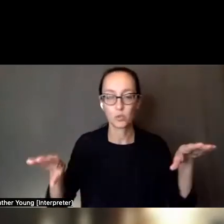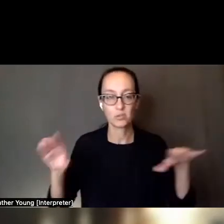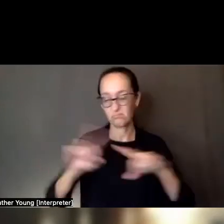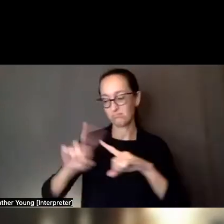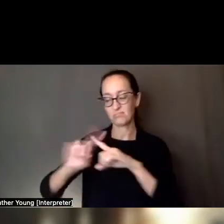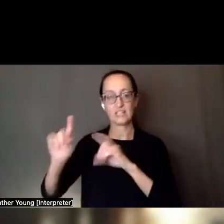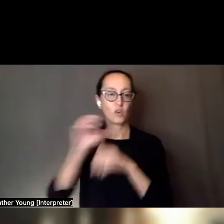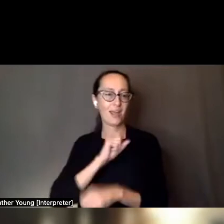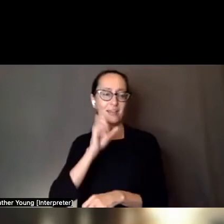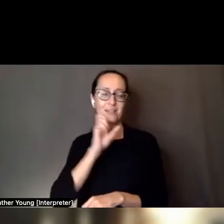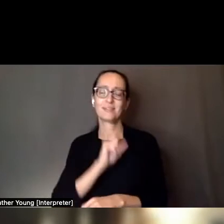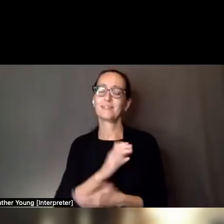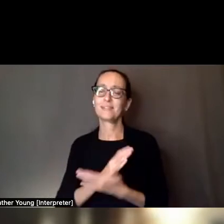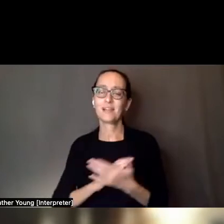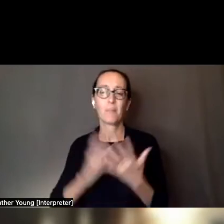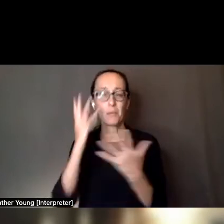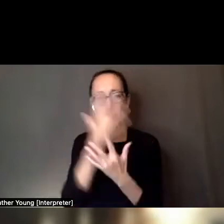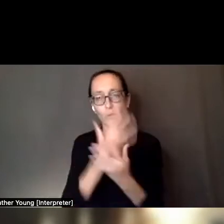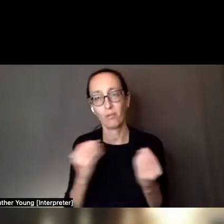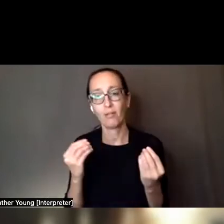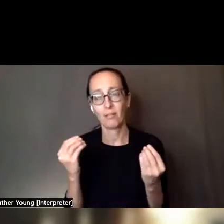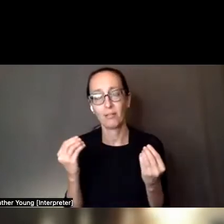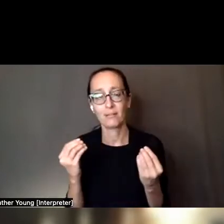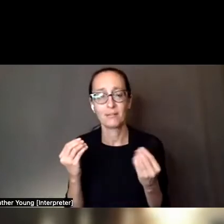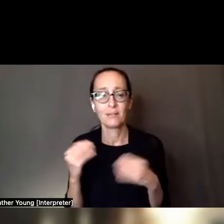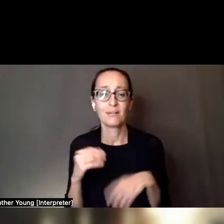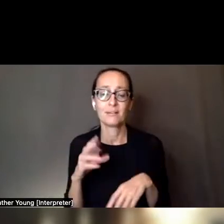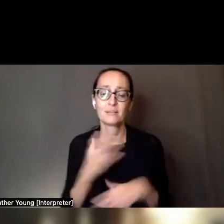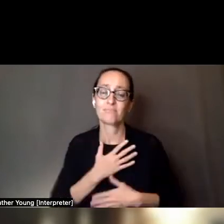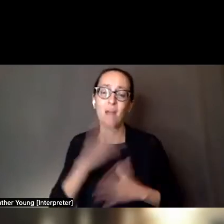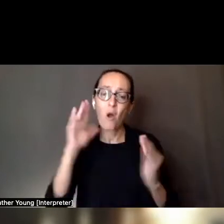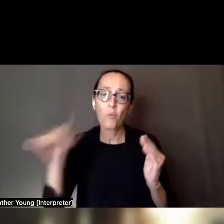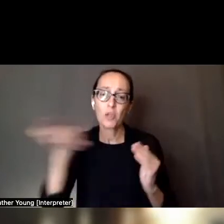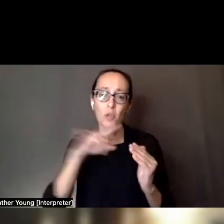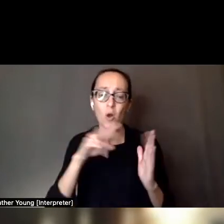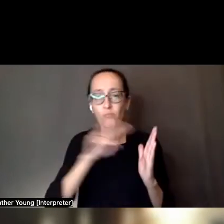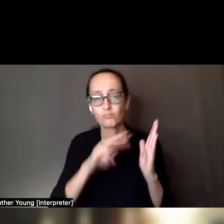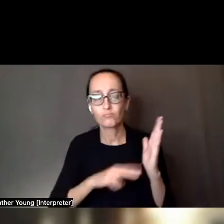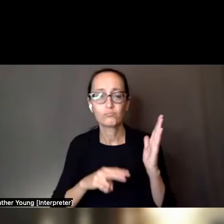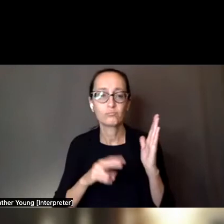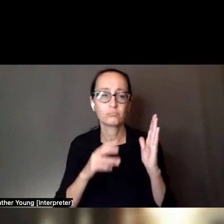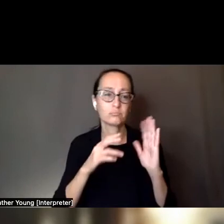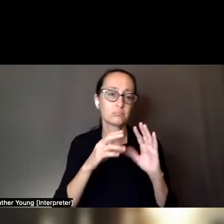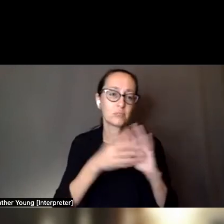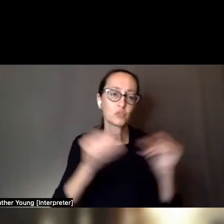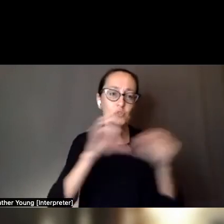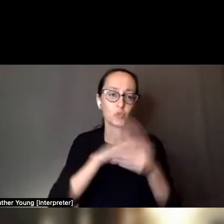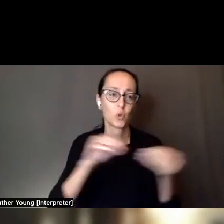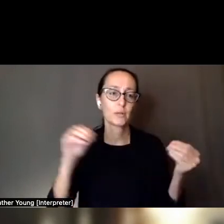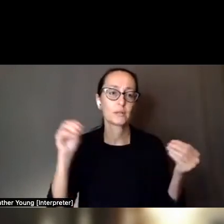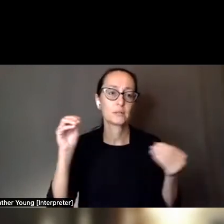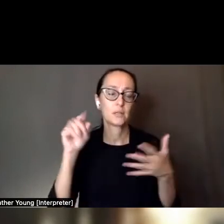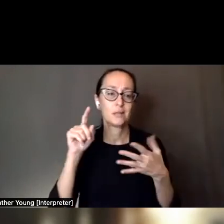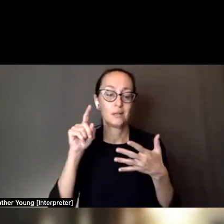some of them are just really, really beautiful. So I hope you'll go on and read those. We have a lot of information about